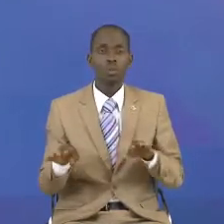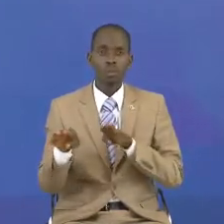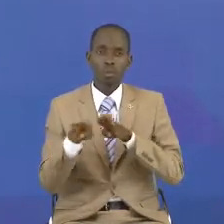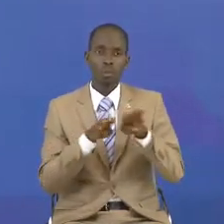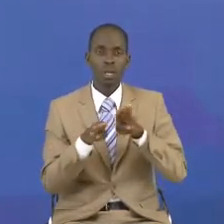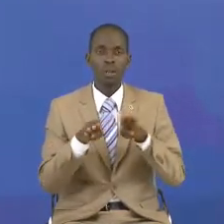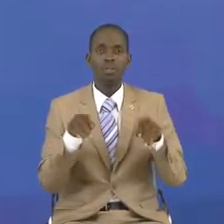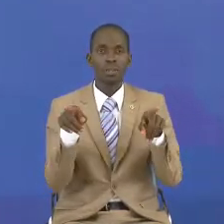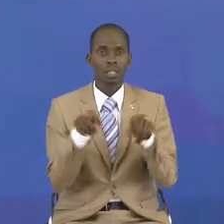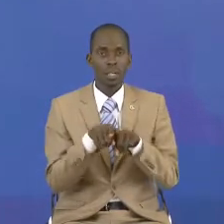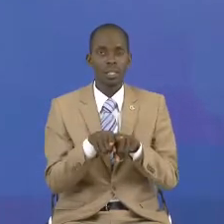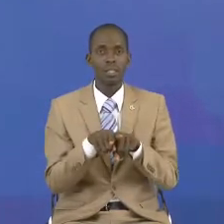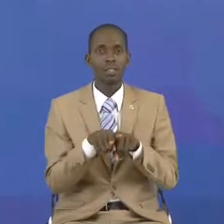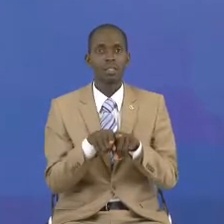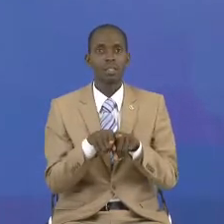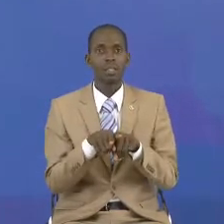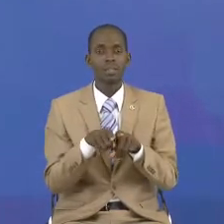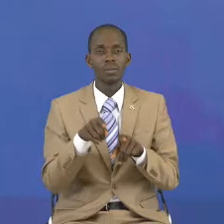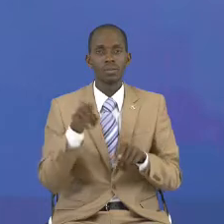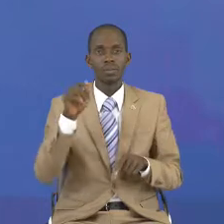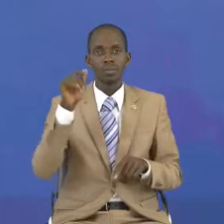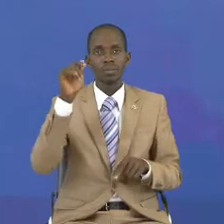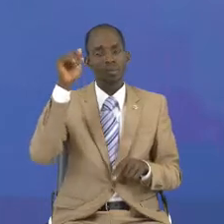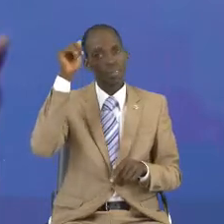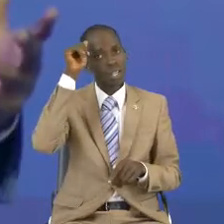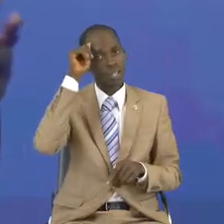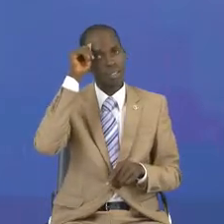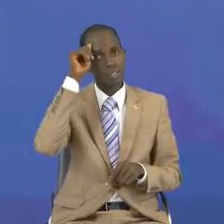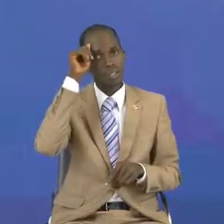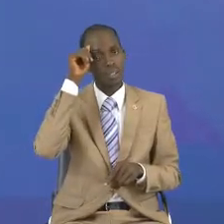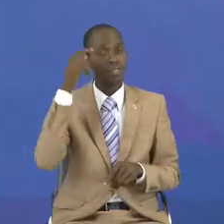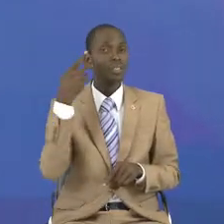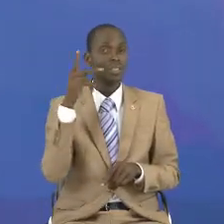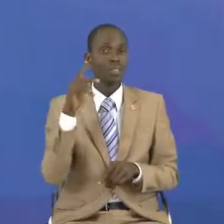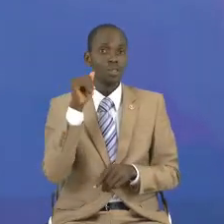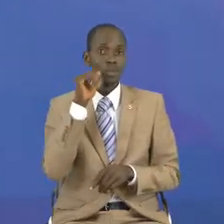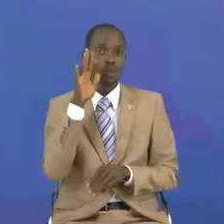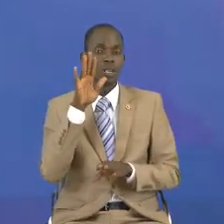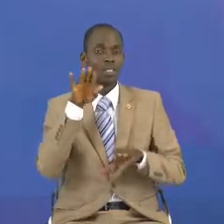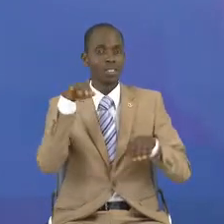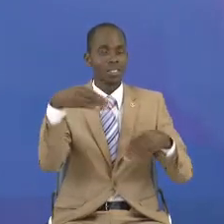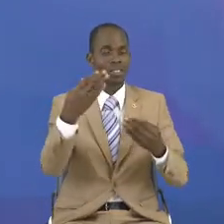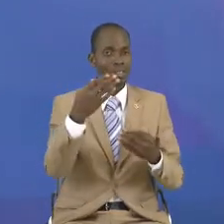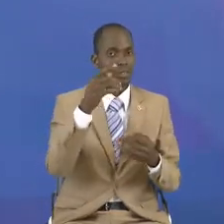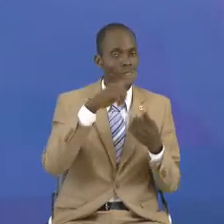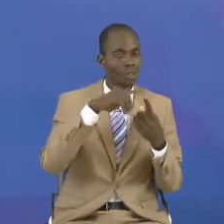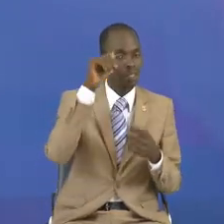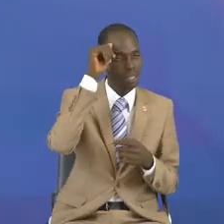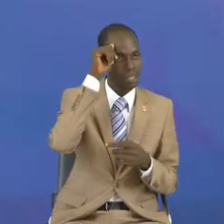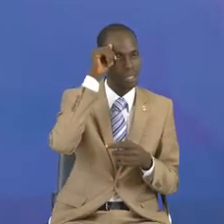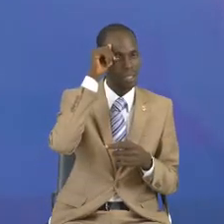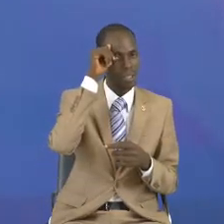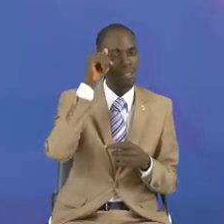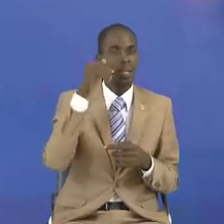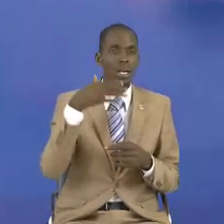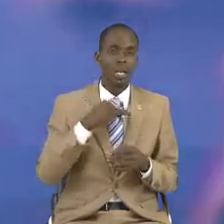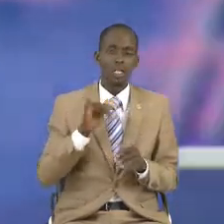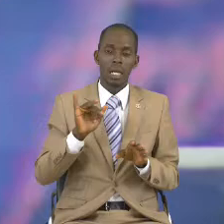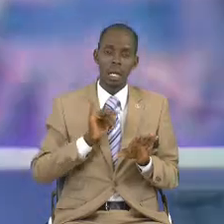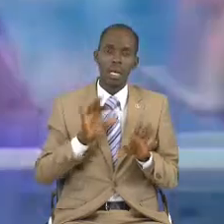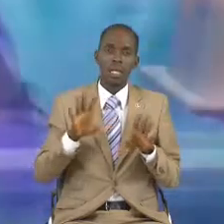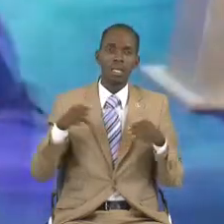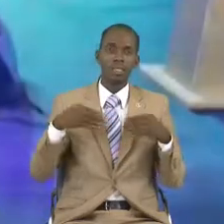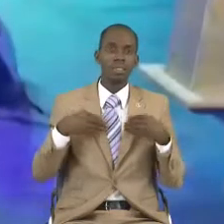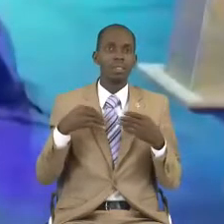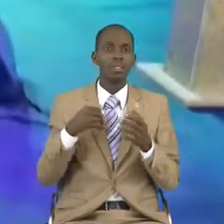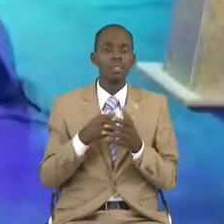woman you give me she gave me the fruit and i urged that did not